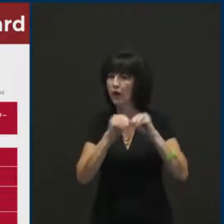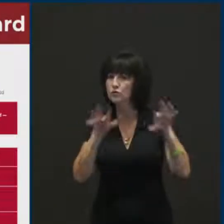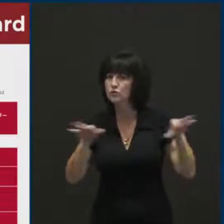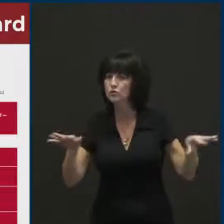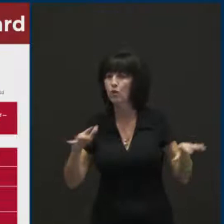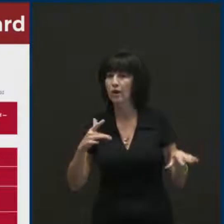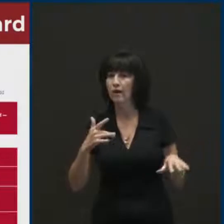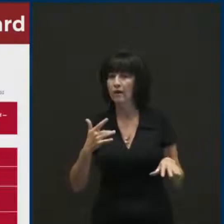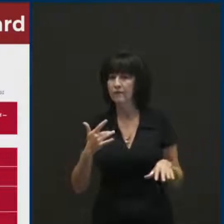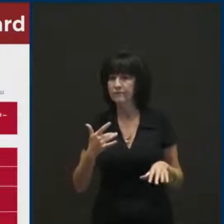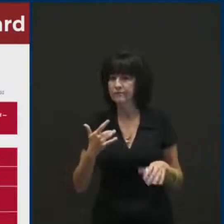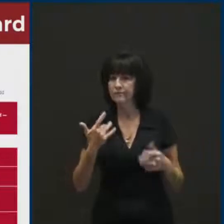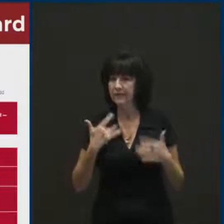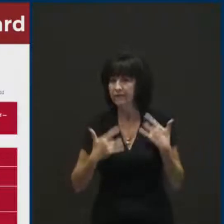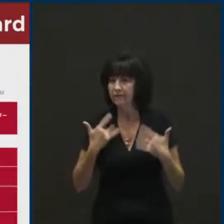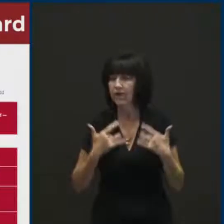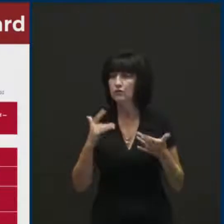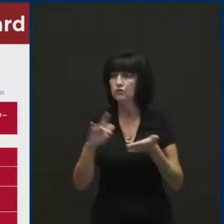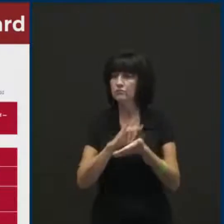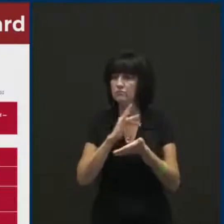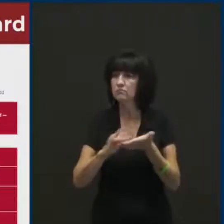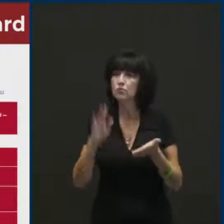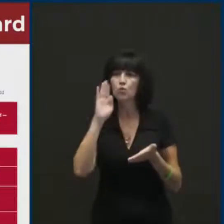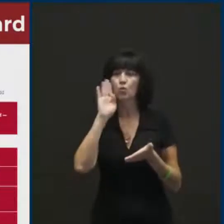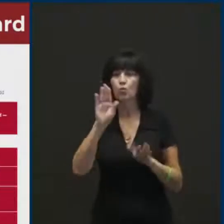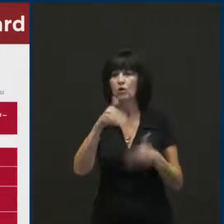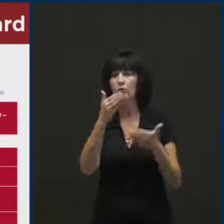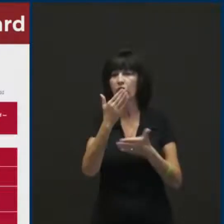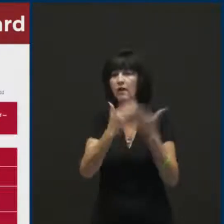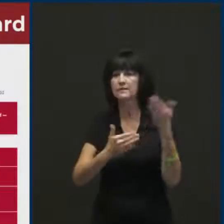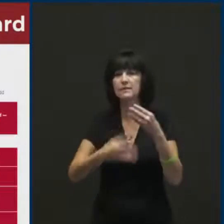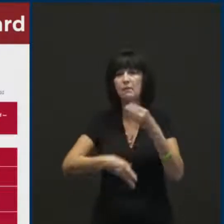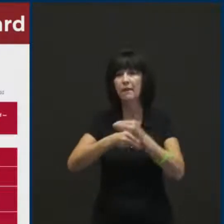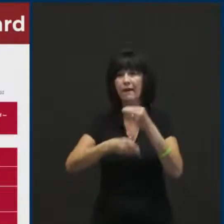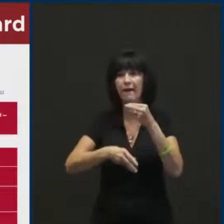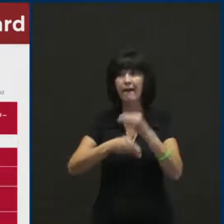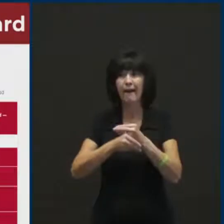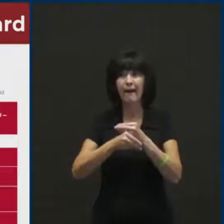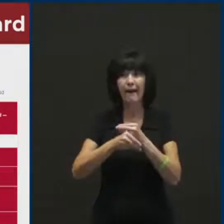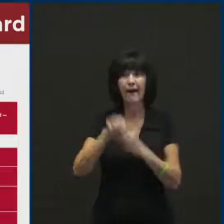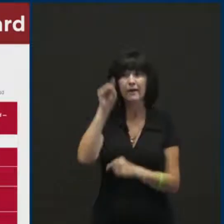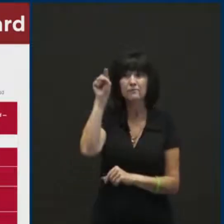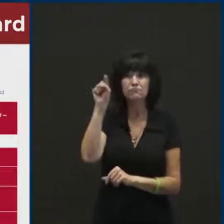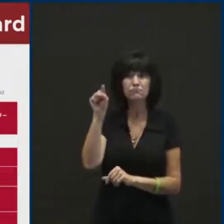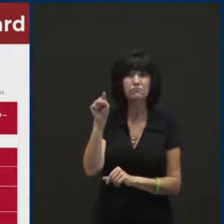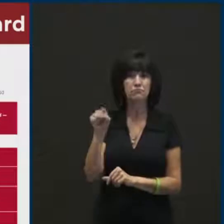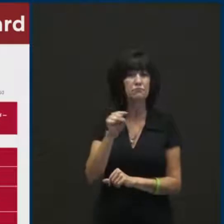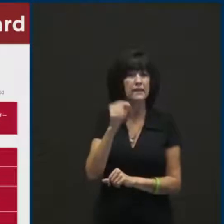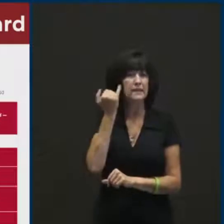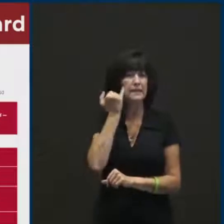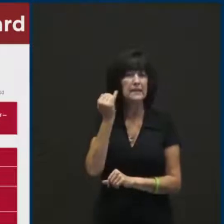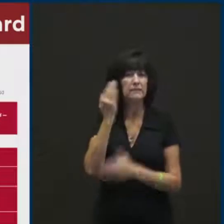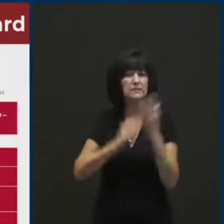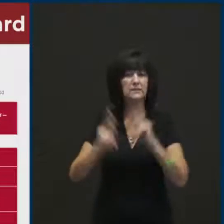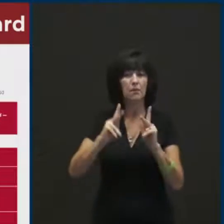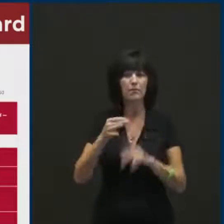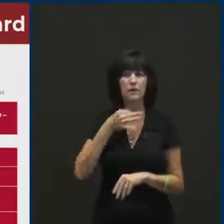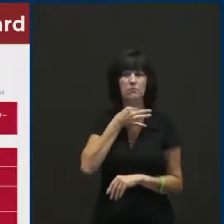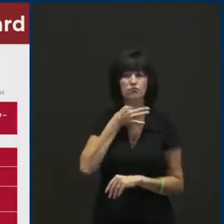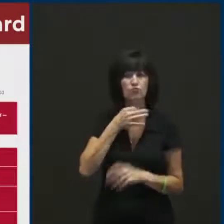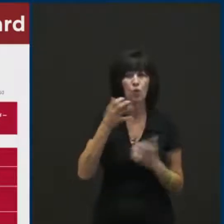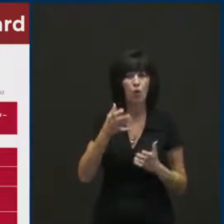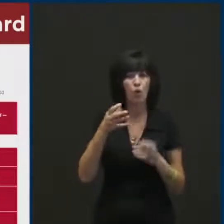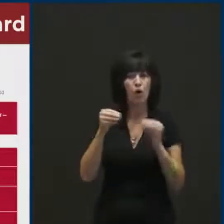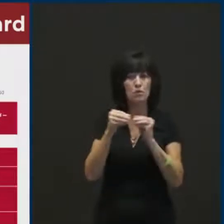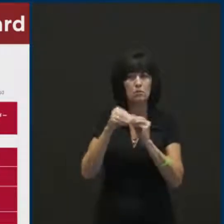be providing some added features that will allow people to delve into a little bit more detail, some of the details that we